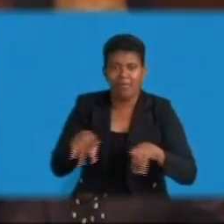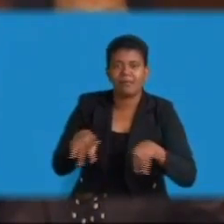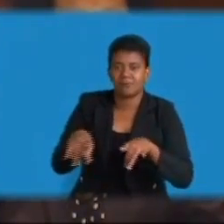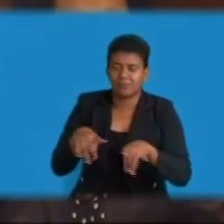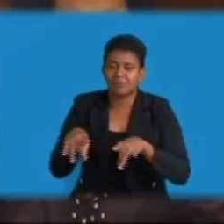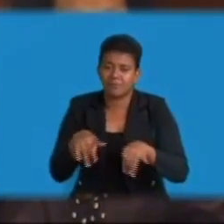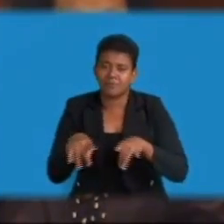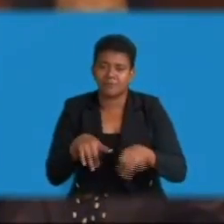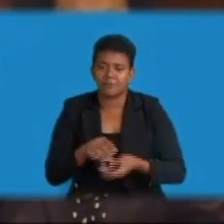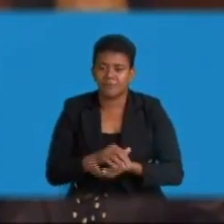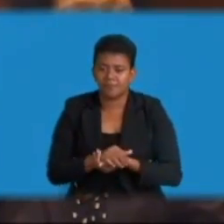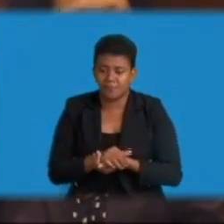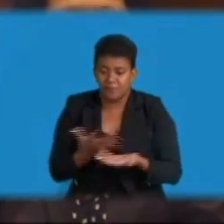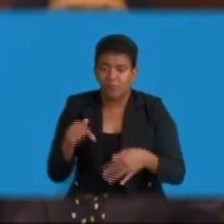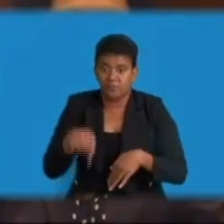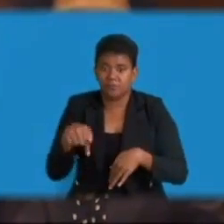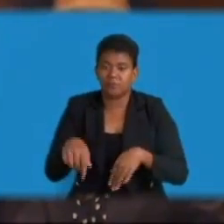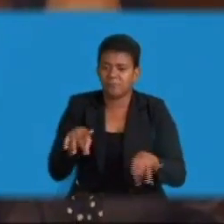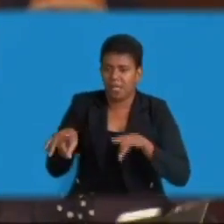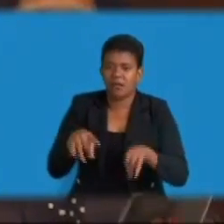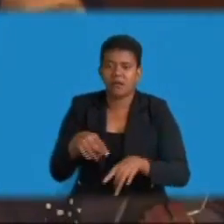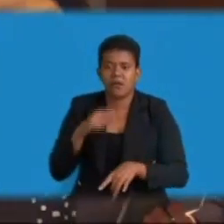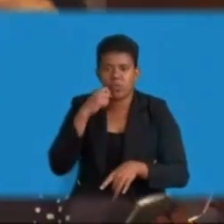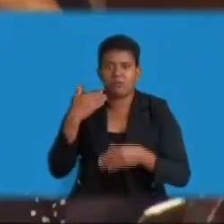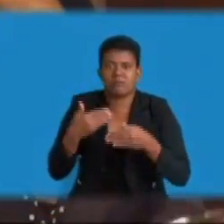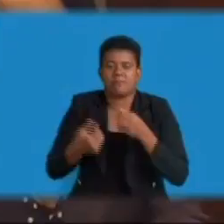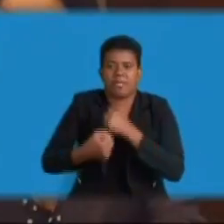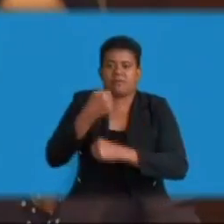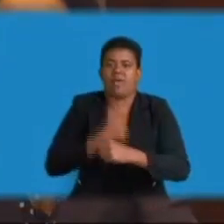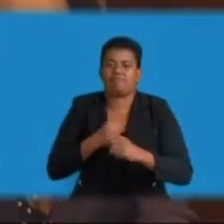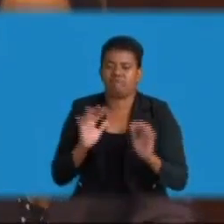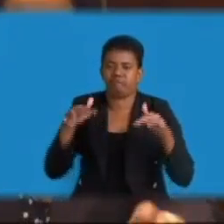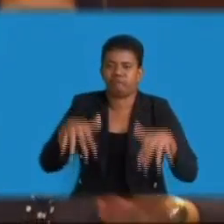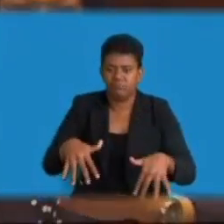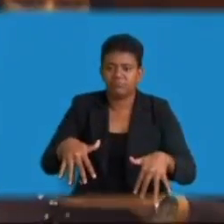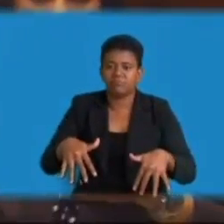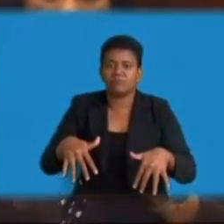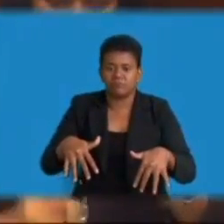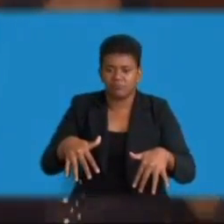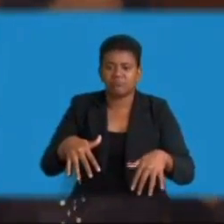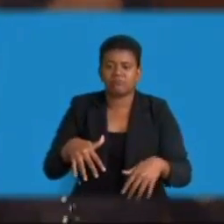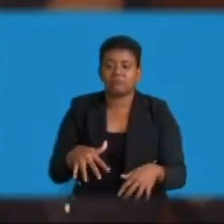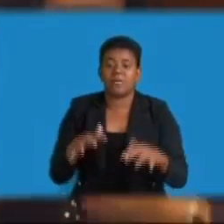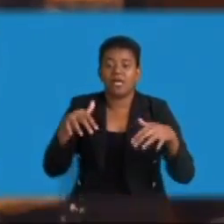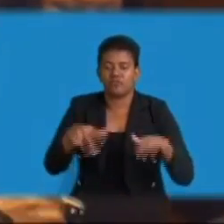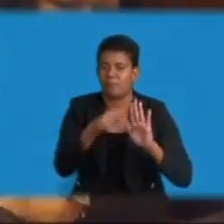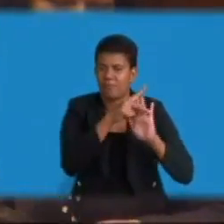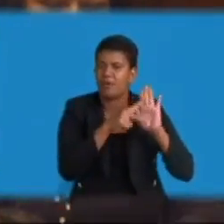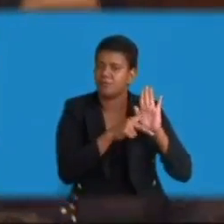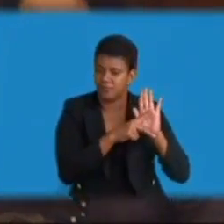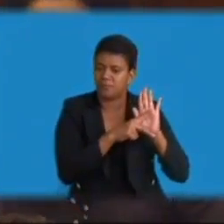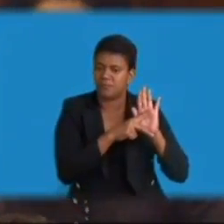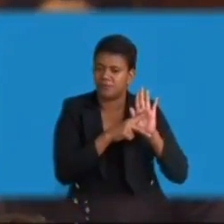mentioned earlier on, Madam Speaker, will become the first mangrove management policy that will govern the whole spectrum